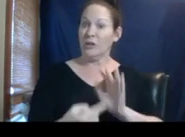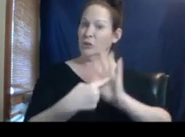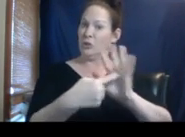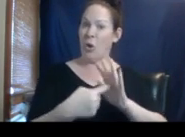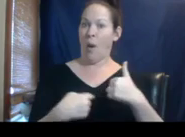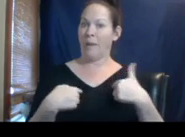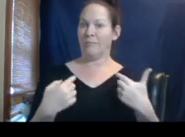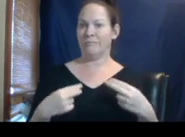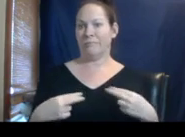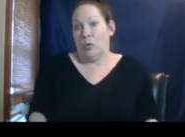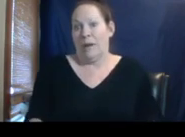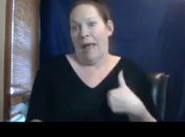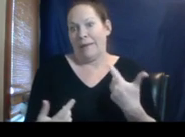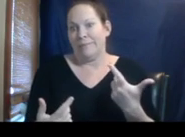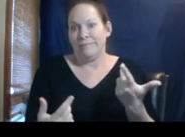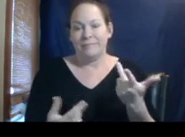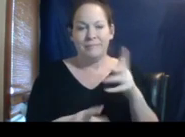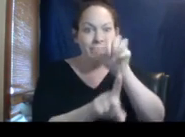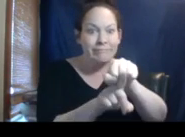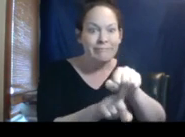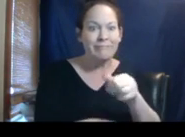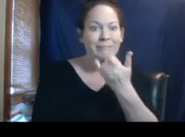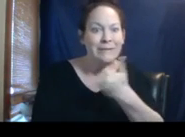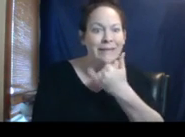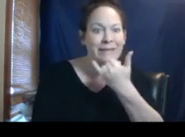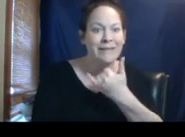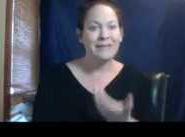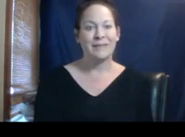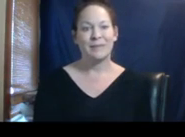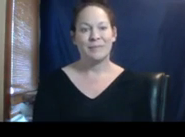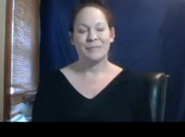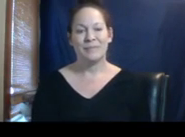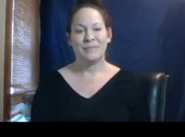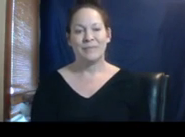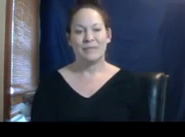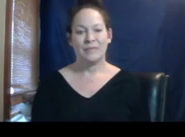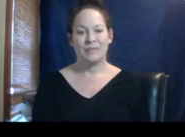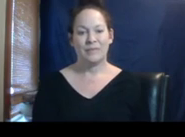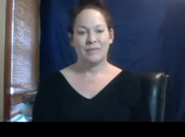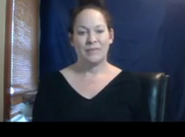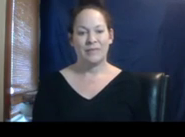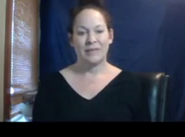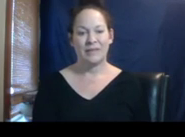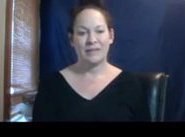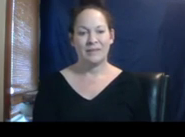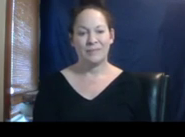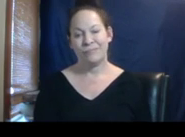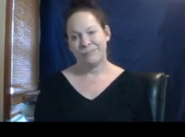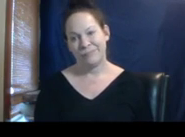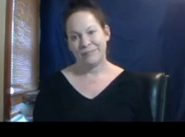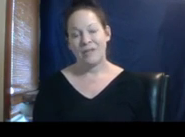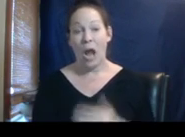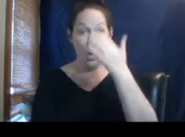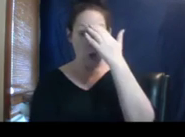so that you can figure out how to find mistakes. Notice, I knew what my remainder had to be, so I had to double check